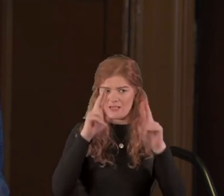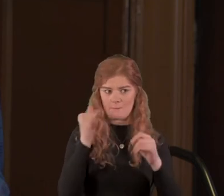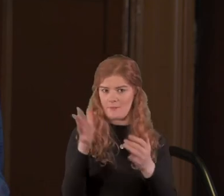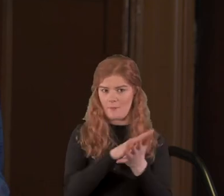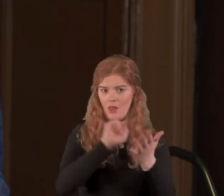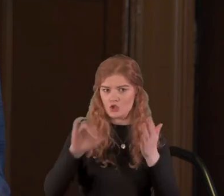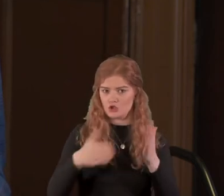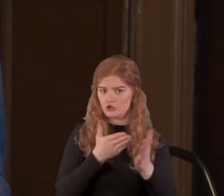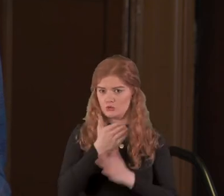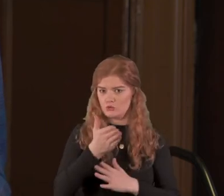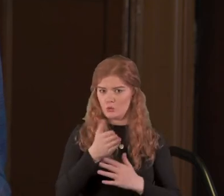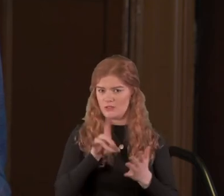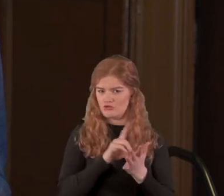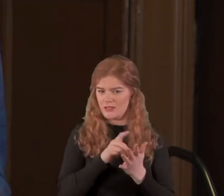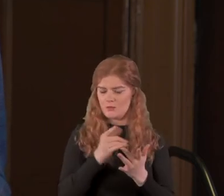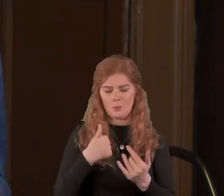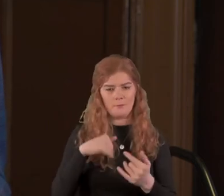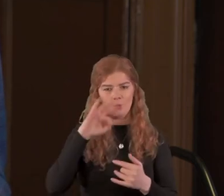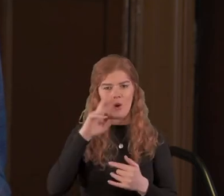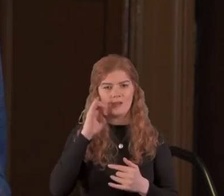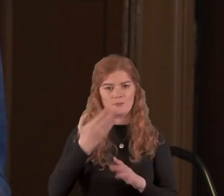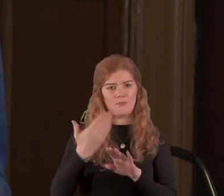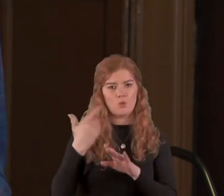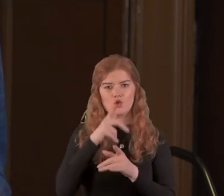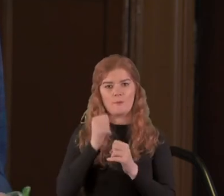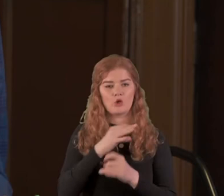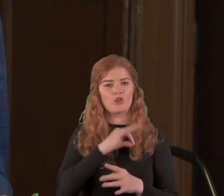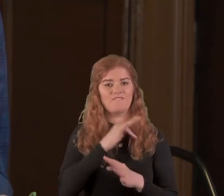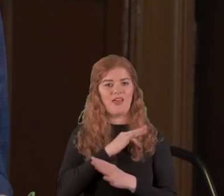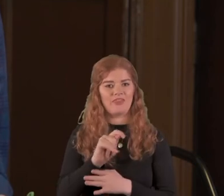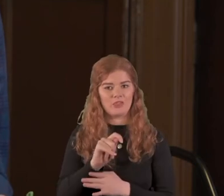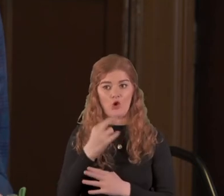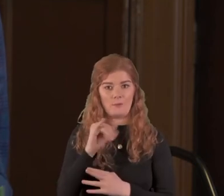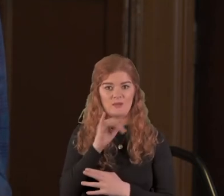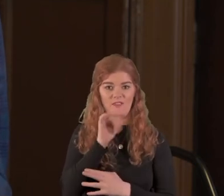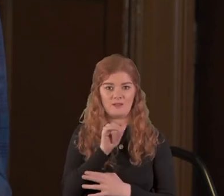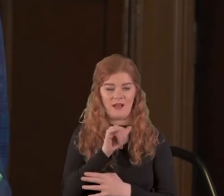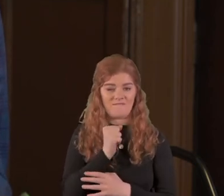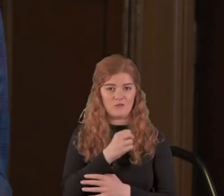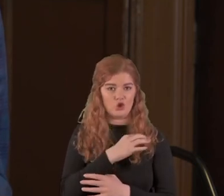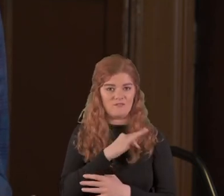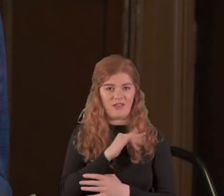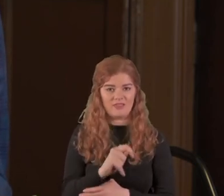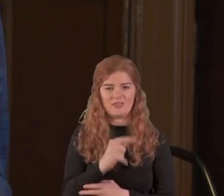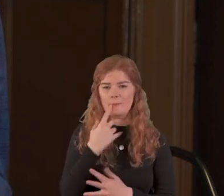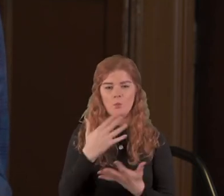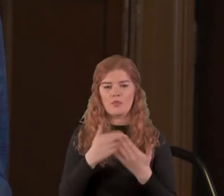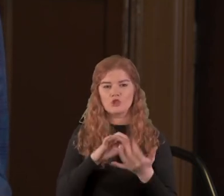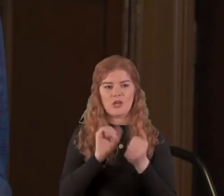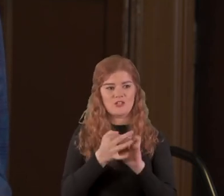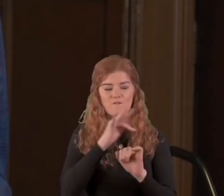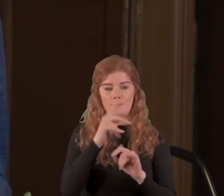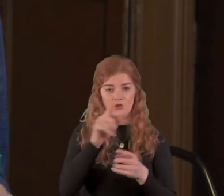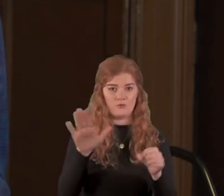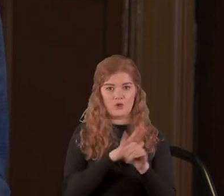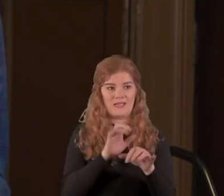somewhere along the way? We were talking earlier about good faith or lack of good faith. The change from proportional representation